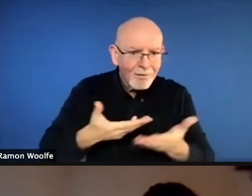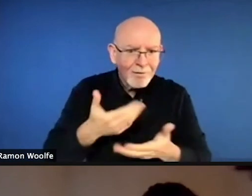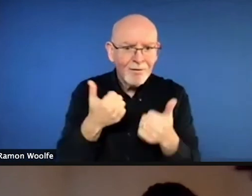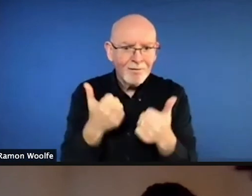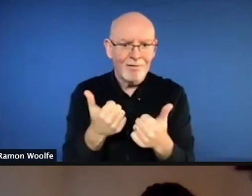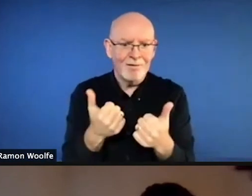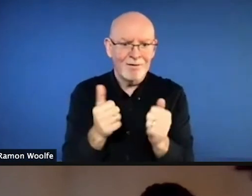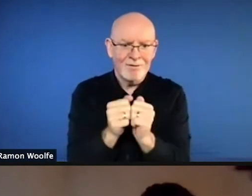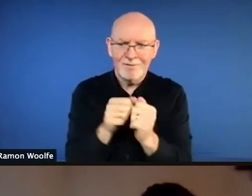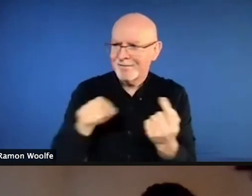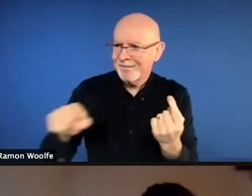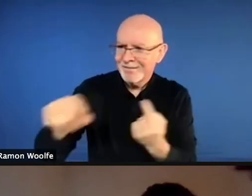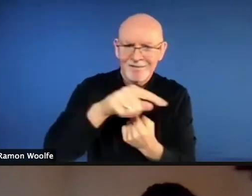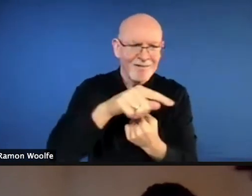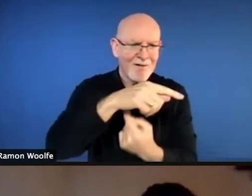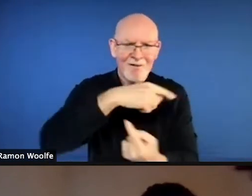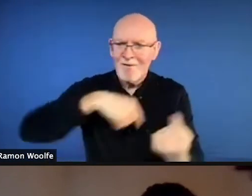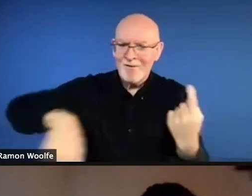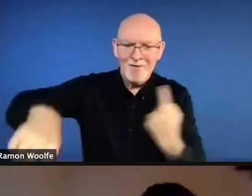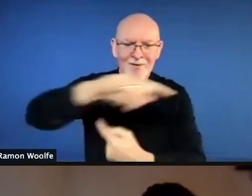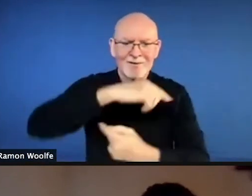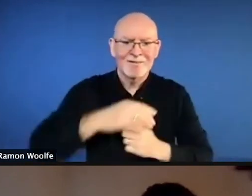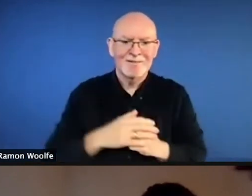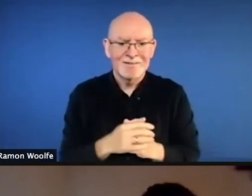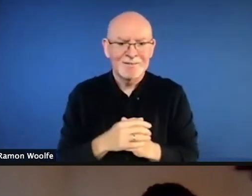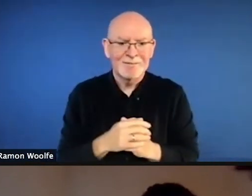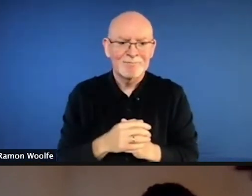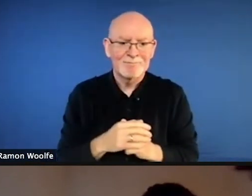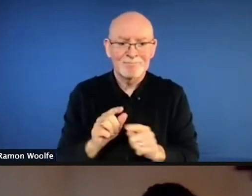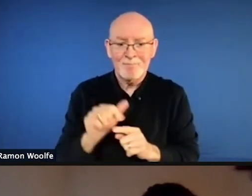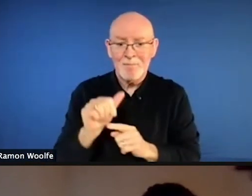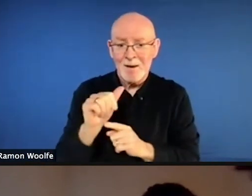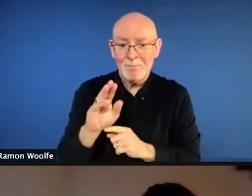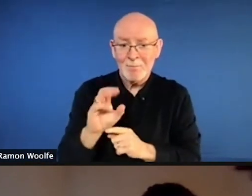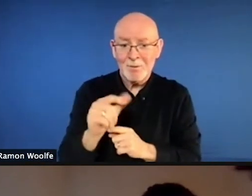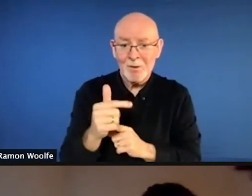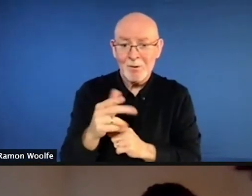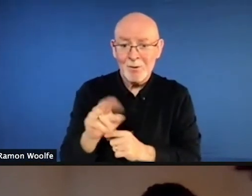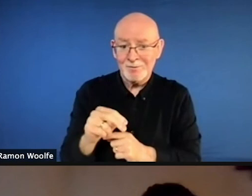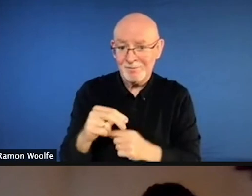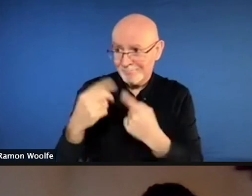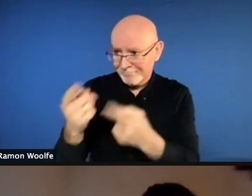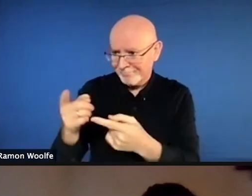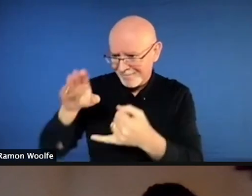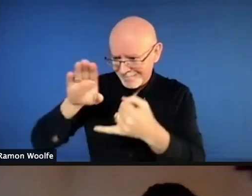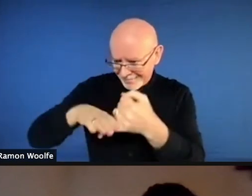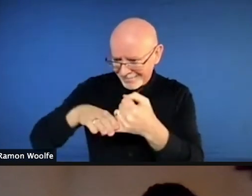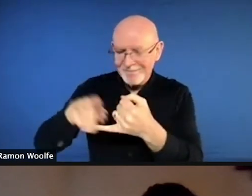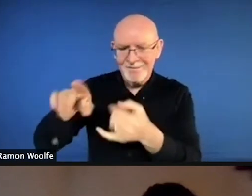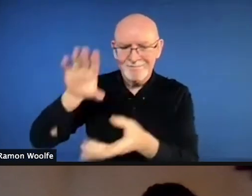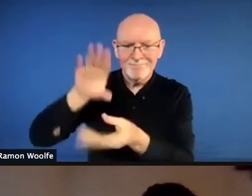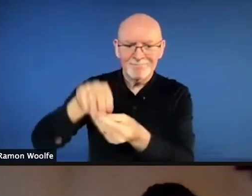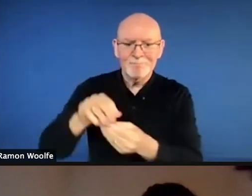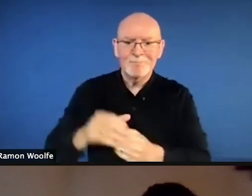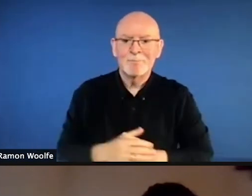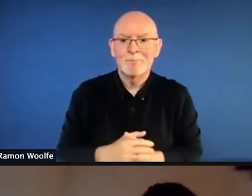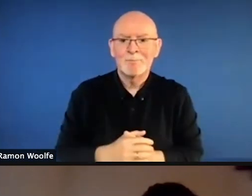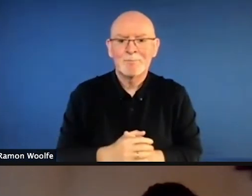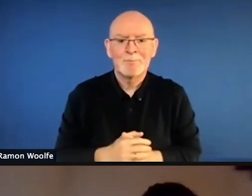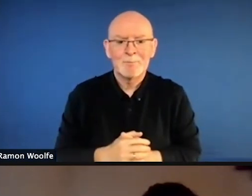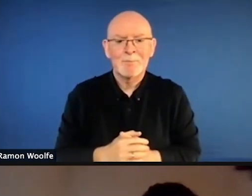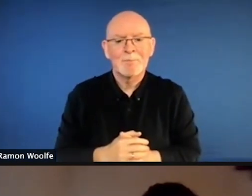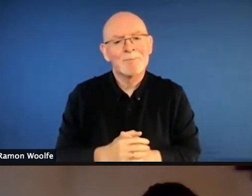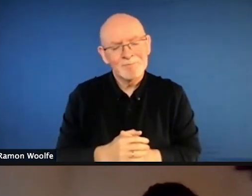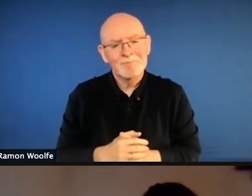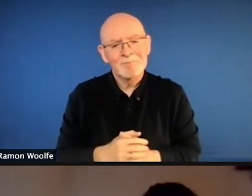for final remarks. Thank you so much. It has been a great opportunity for me to be part of